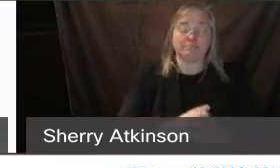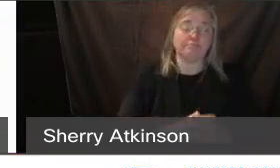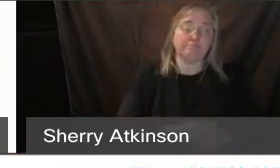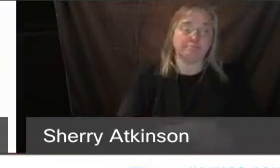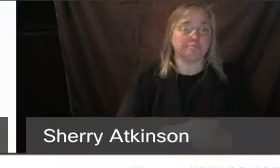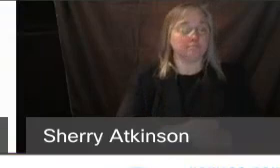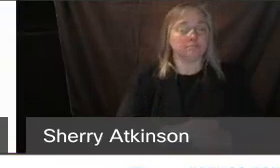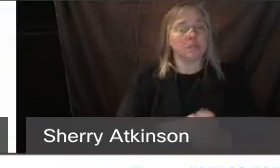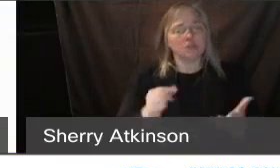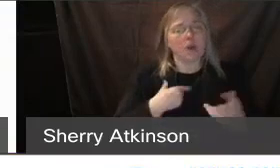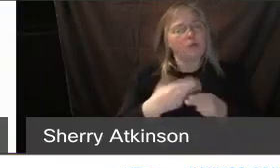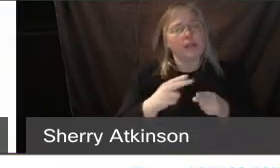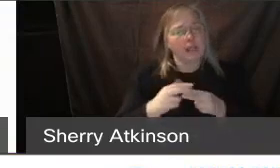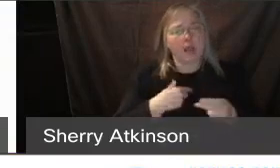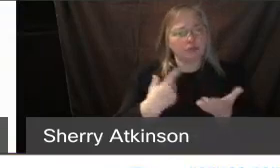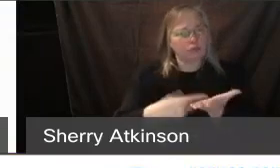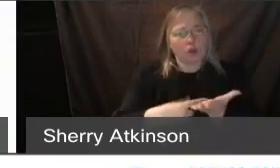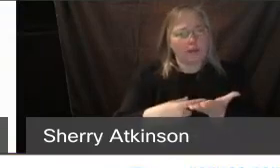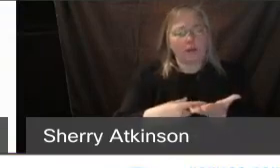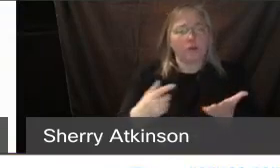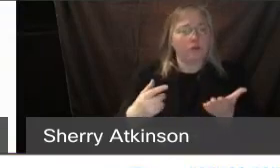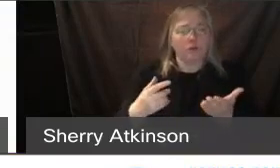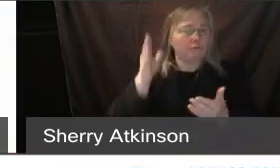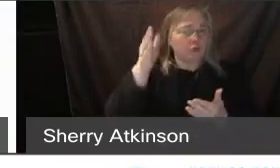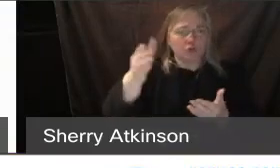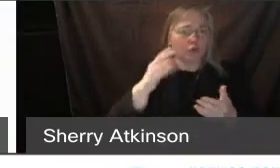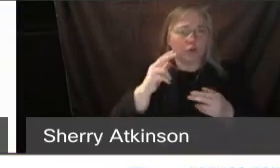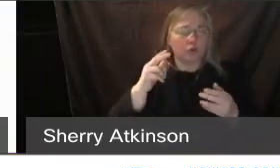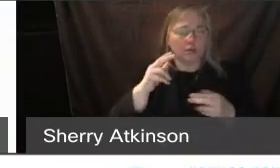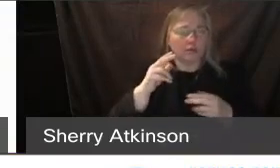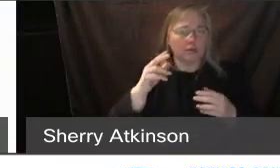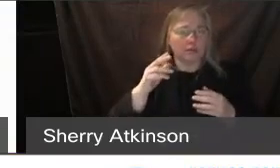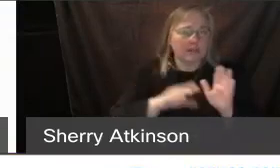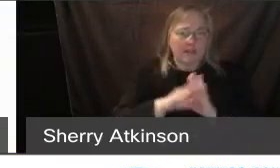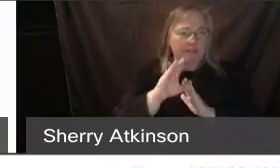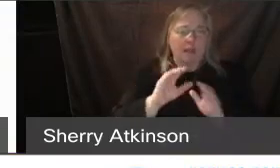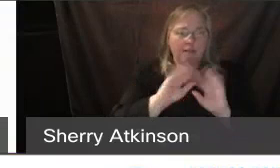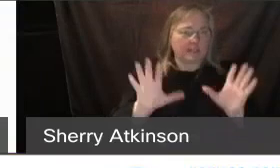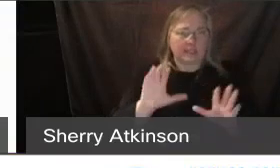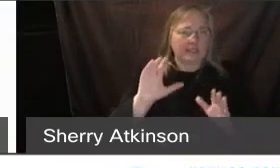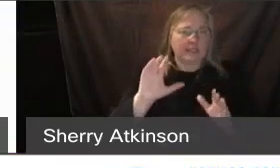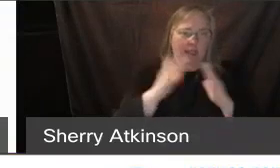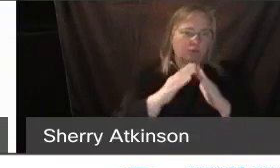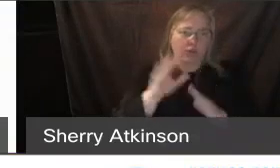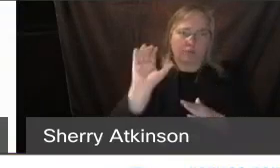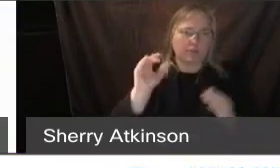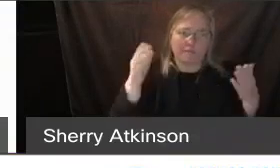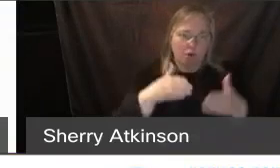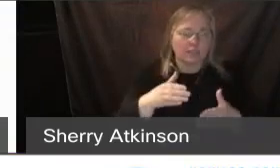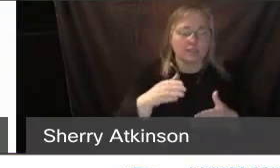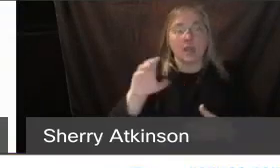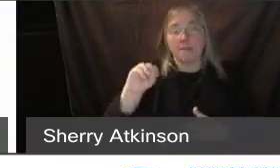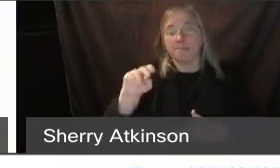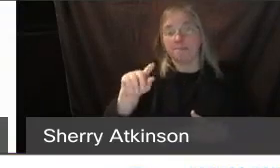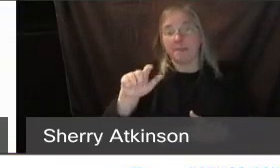Just want to quickly talk about future development. Where are we focused? Obviously, downtown Columbia is a focus for us. Maple Lawn is a focus, but it is running out